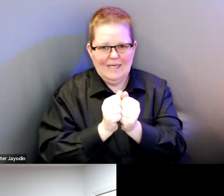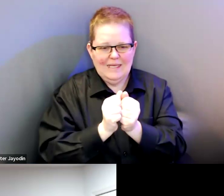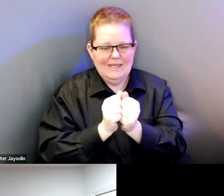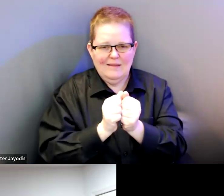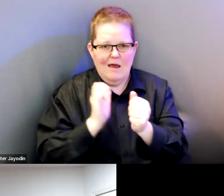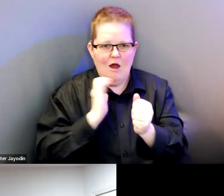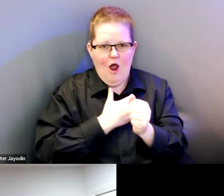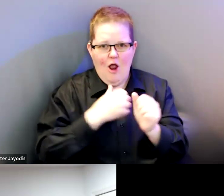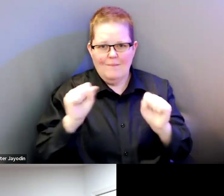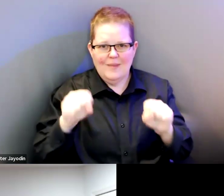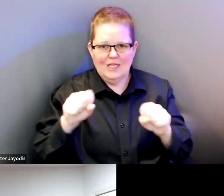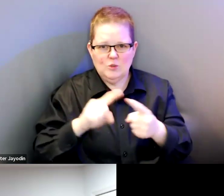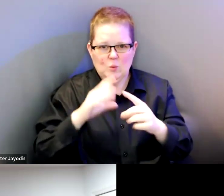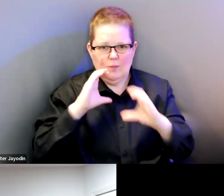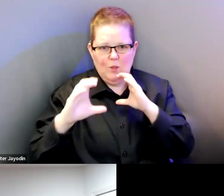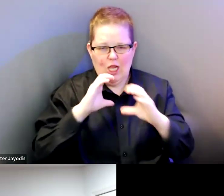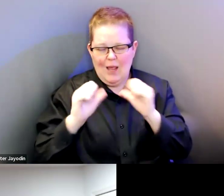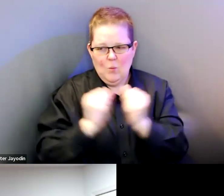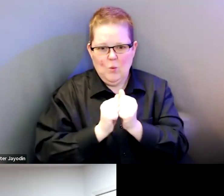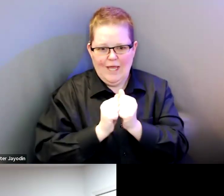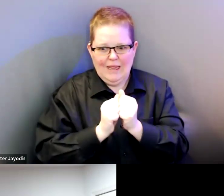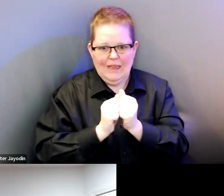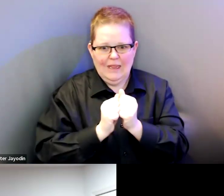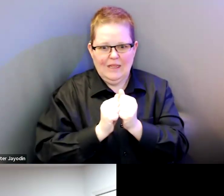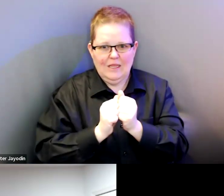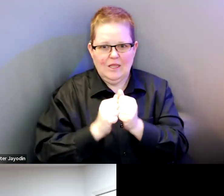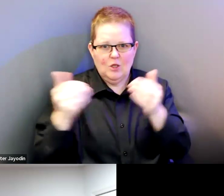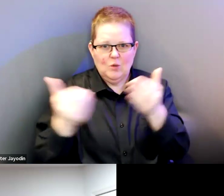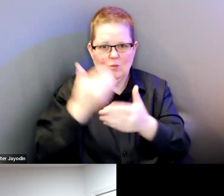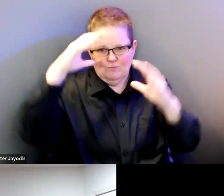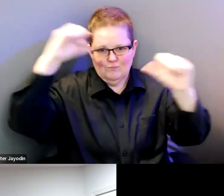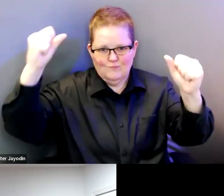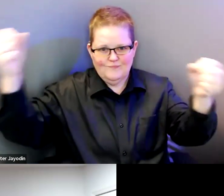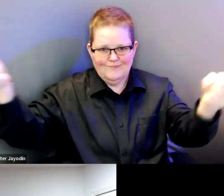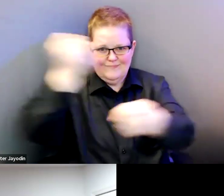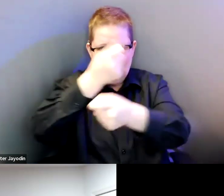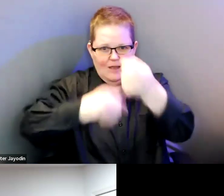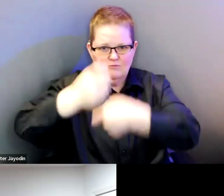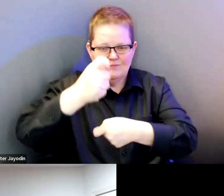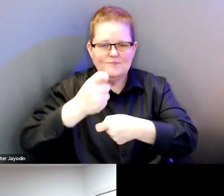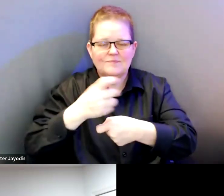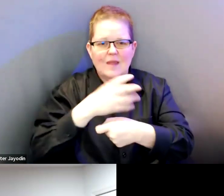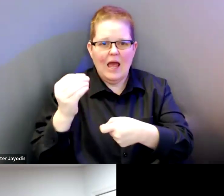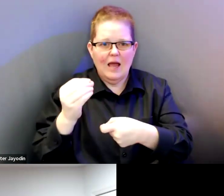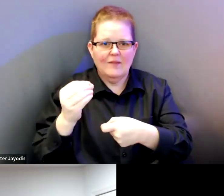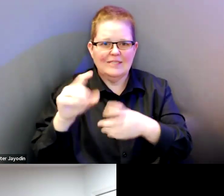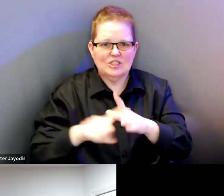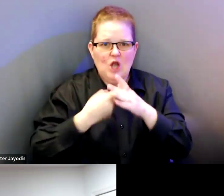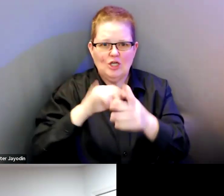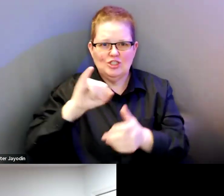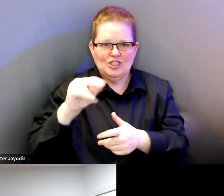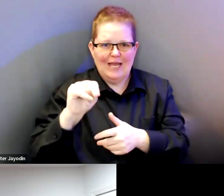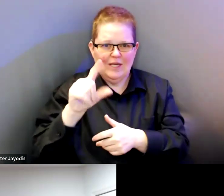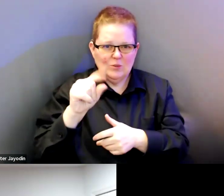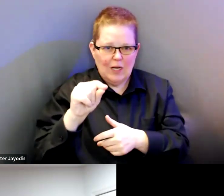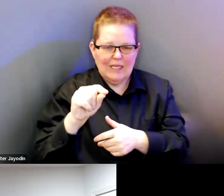ability to communicate, I think, with the incoming administration. The incoming administration comes in on January 20th.